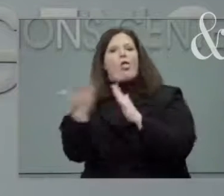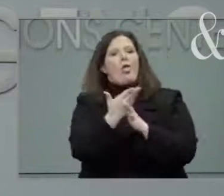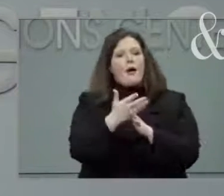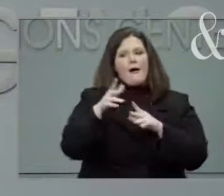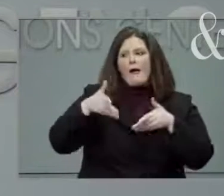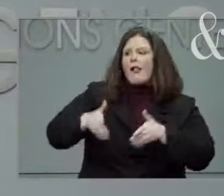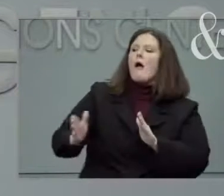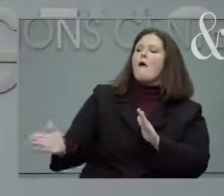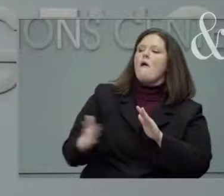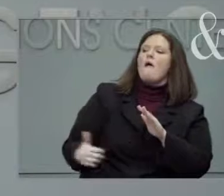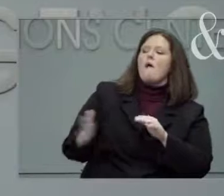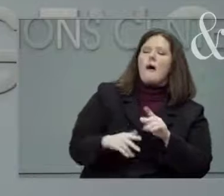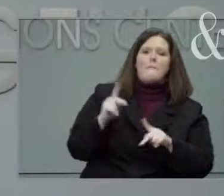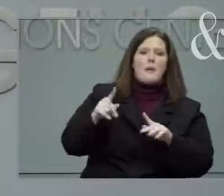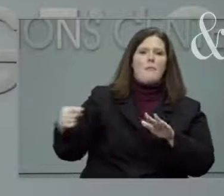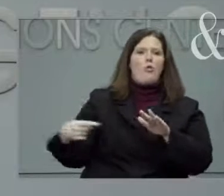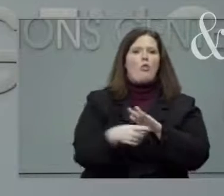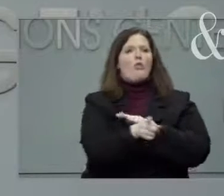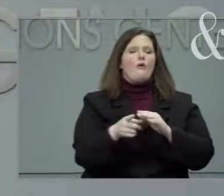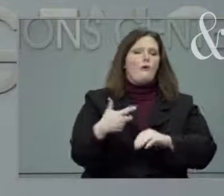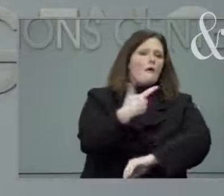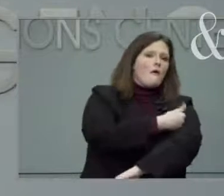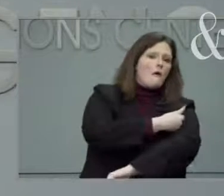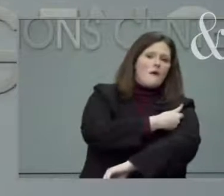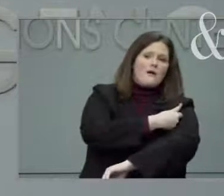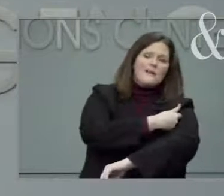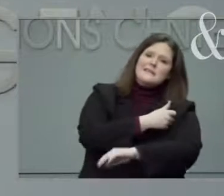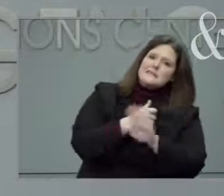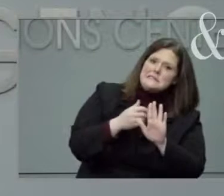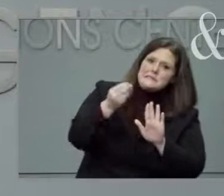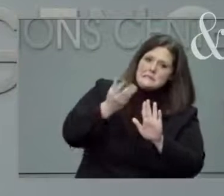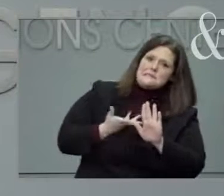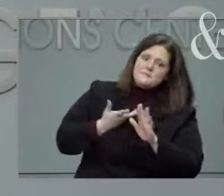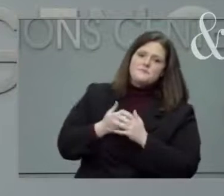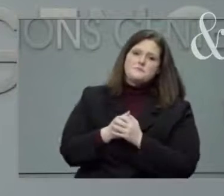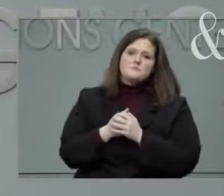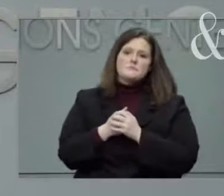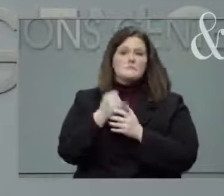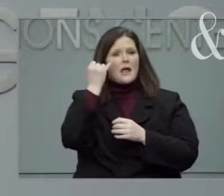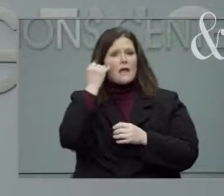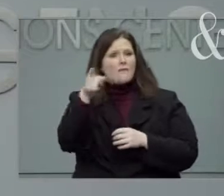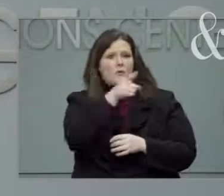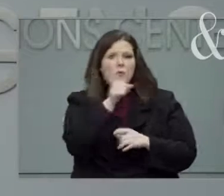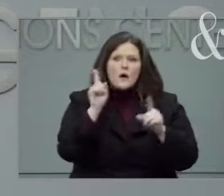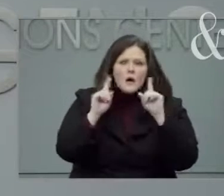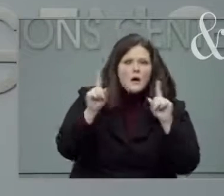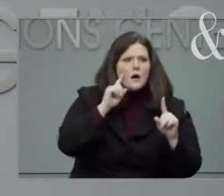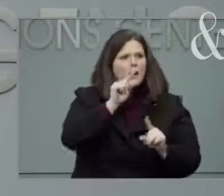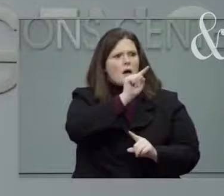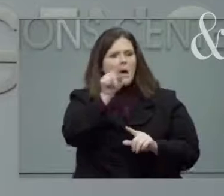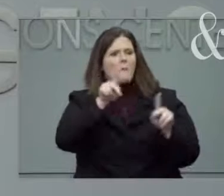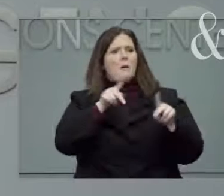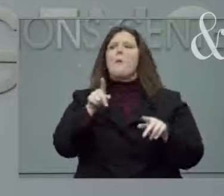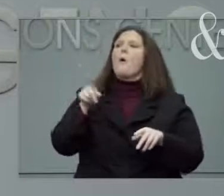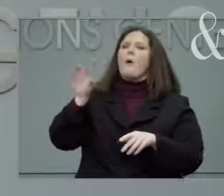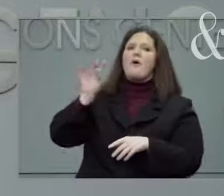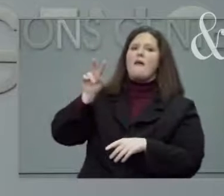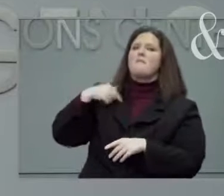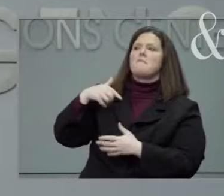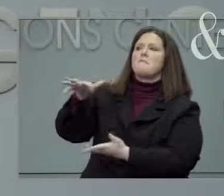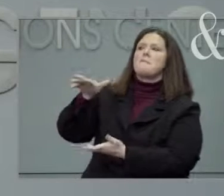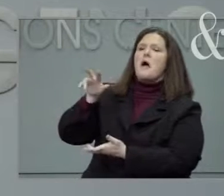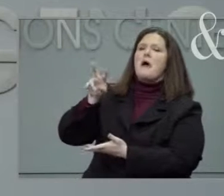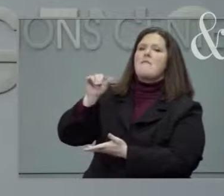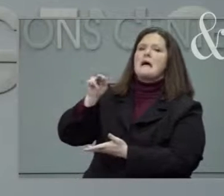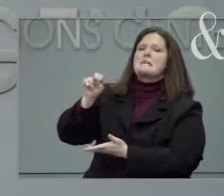vaccines should be free. And so if anyone is doing any sort of selling of these vaccines or selling a place in line, that is certainly something you